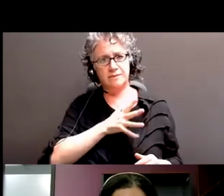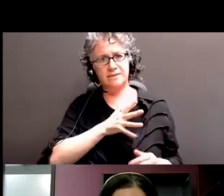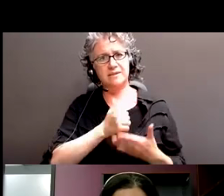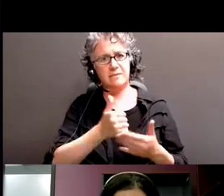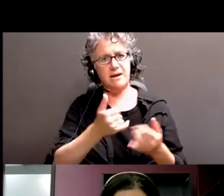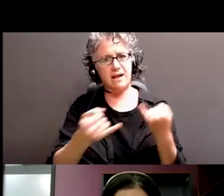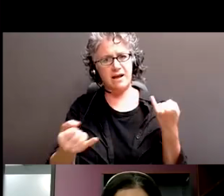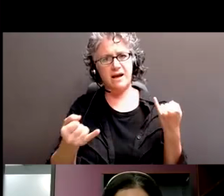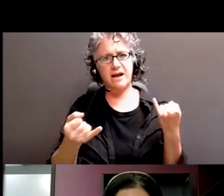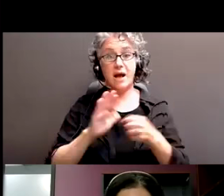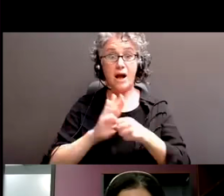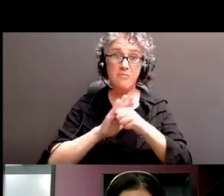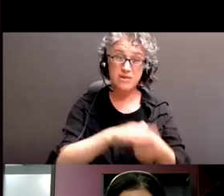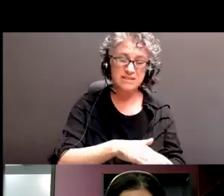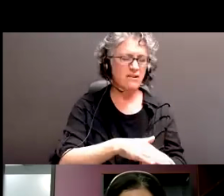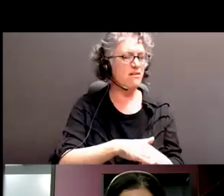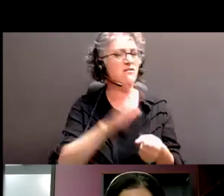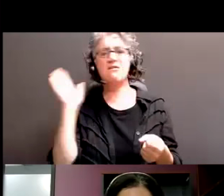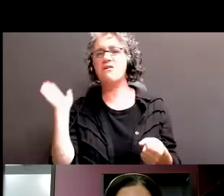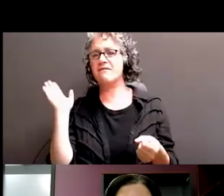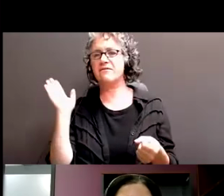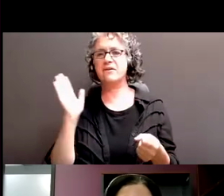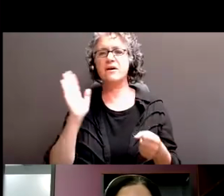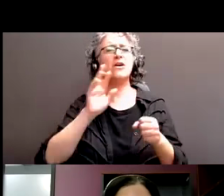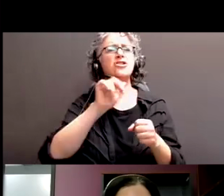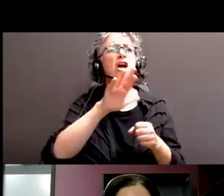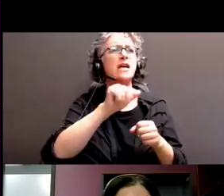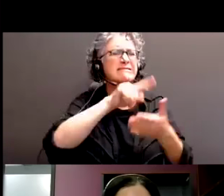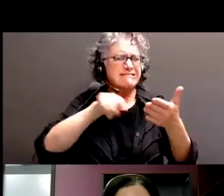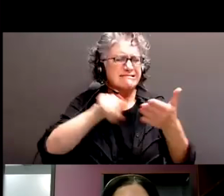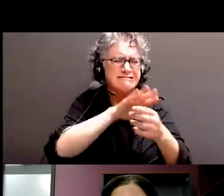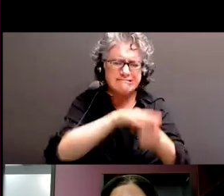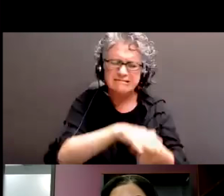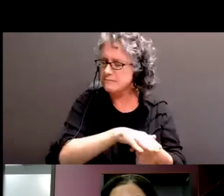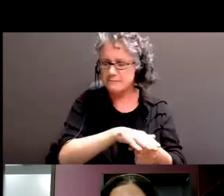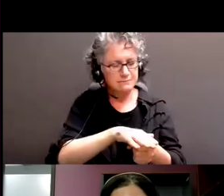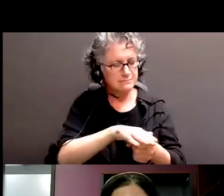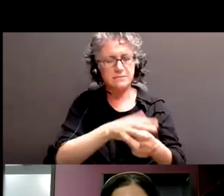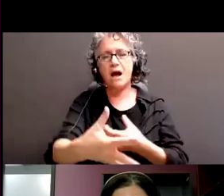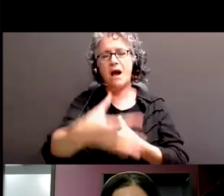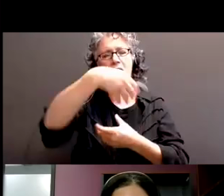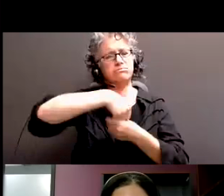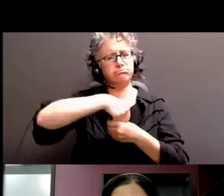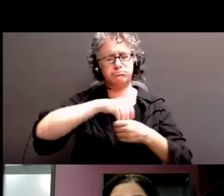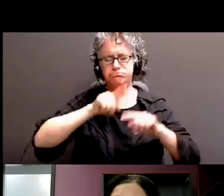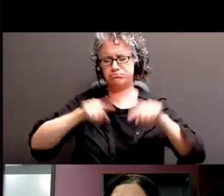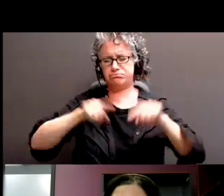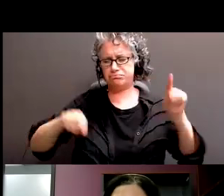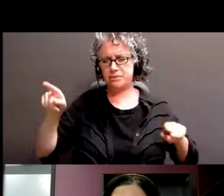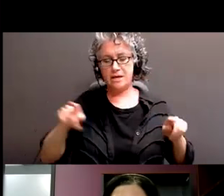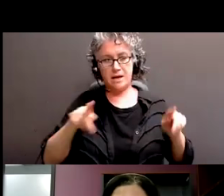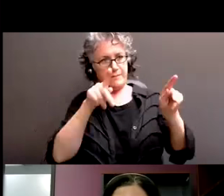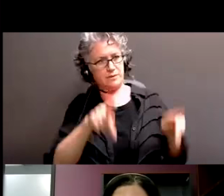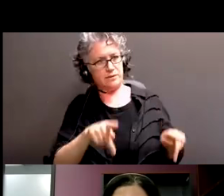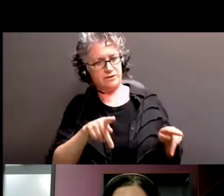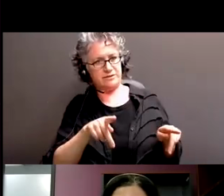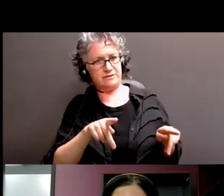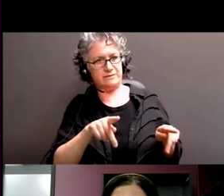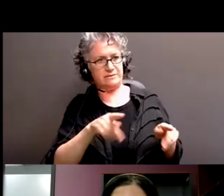and anti-oppressive approach to services. We recognize how a person's social location can impact